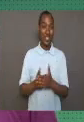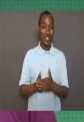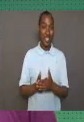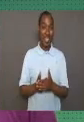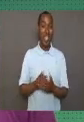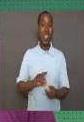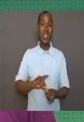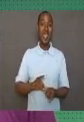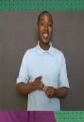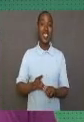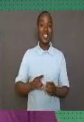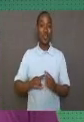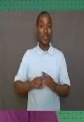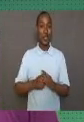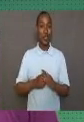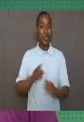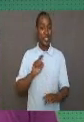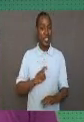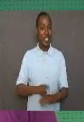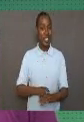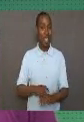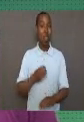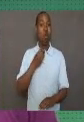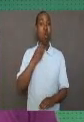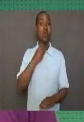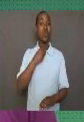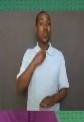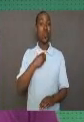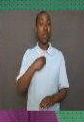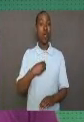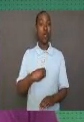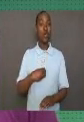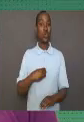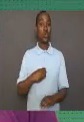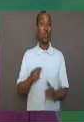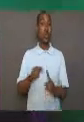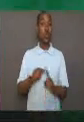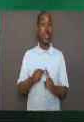the esophagus is the entranceway into the gut.